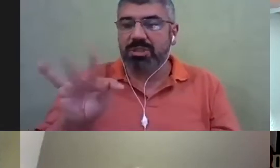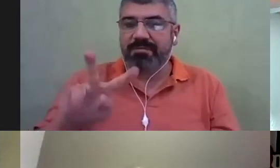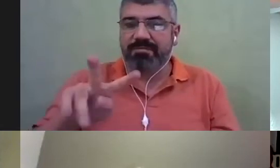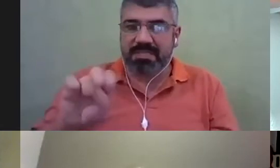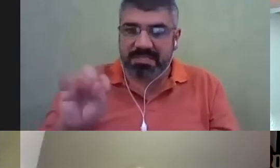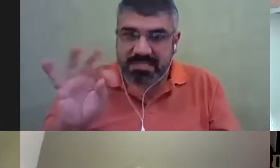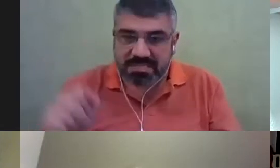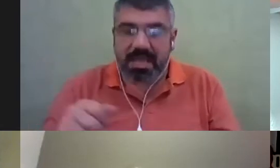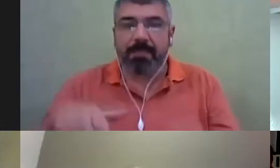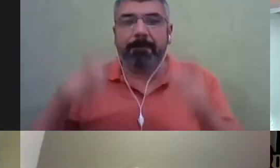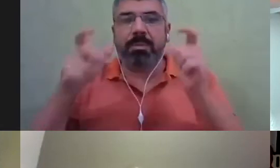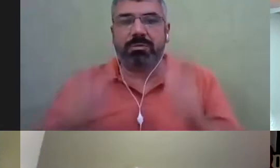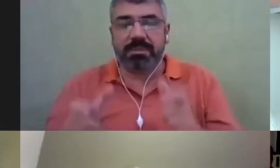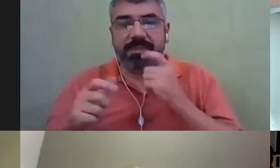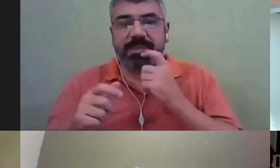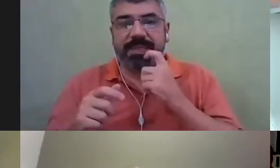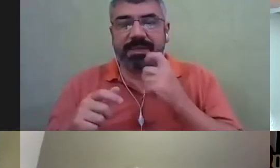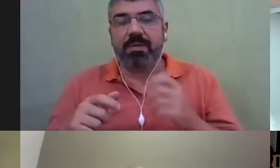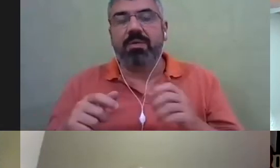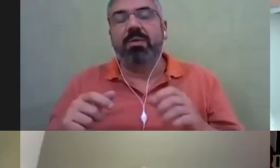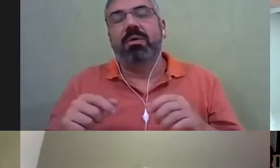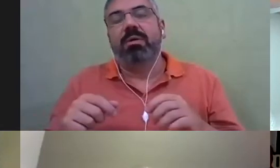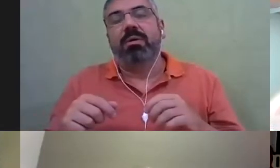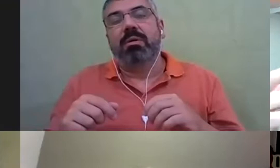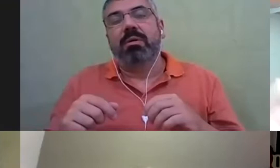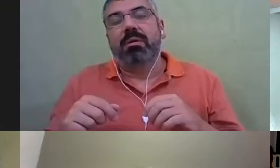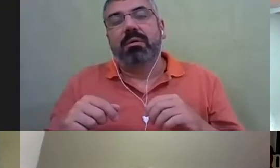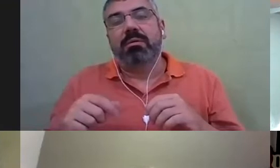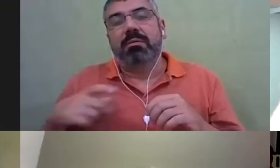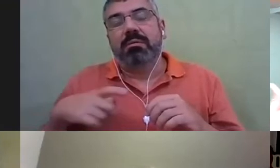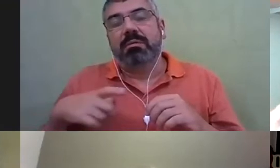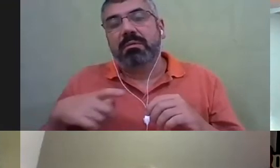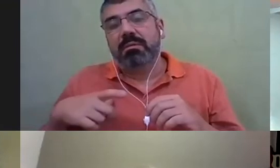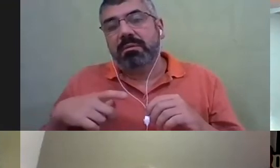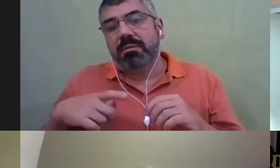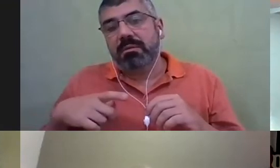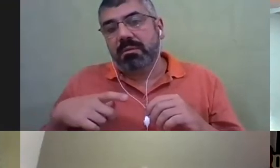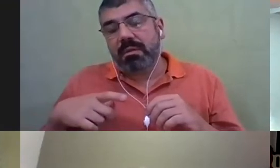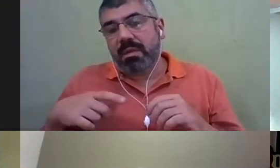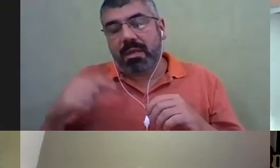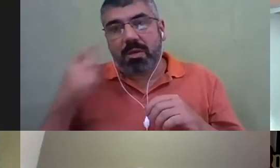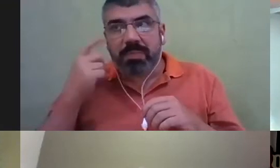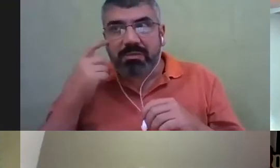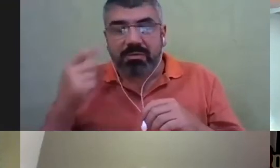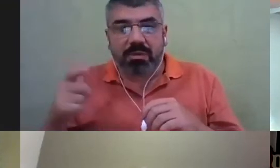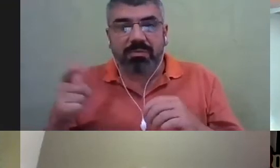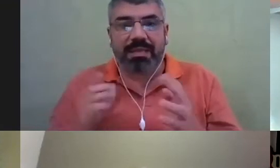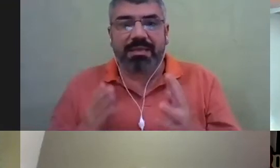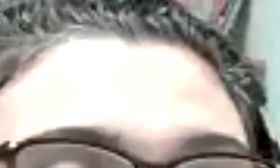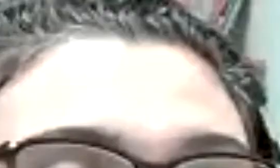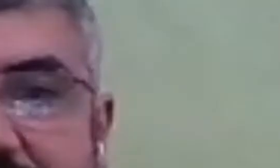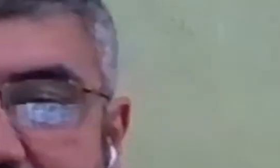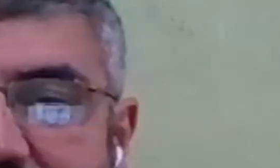positioning as a way to I don't know if it's intervene, but to impact or